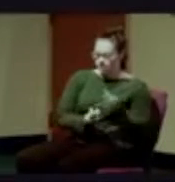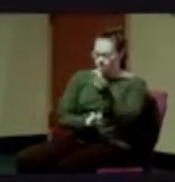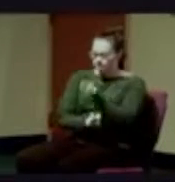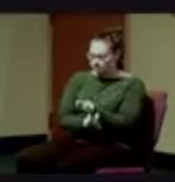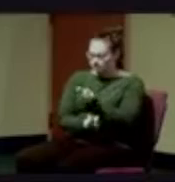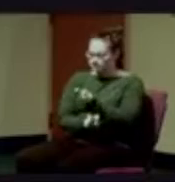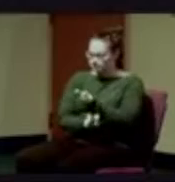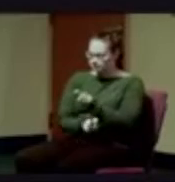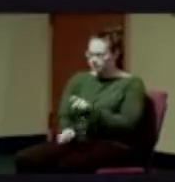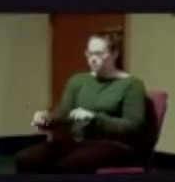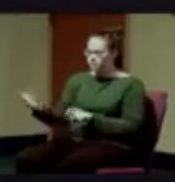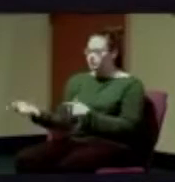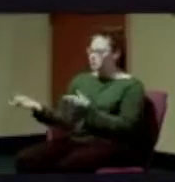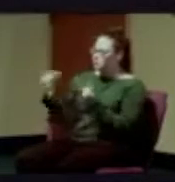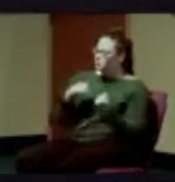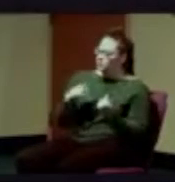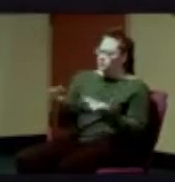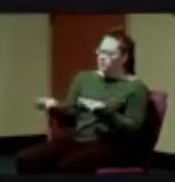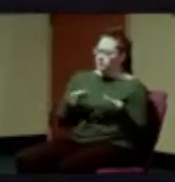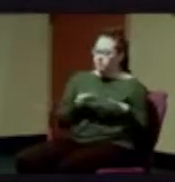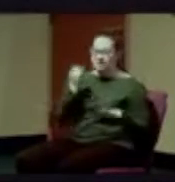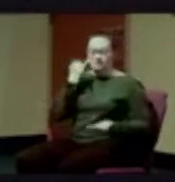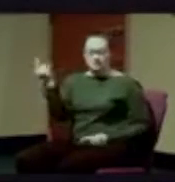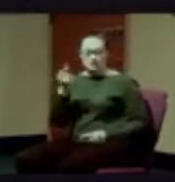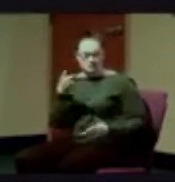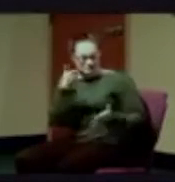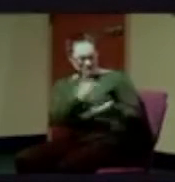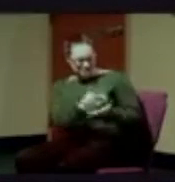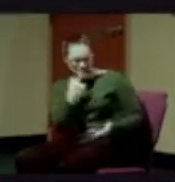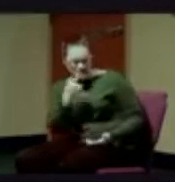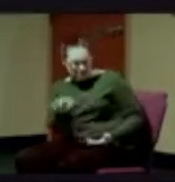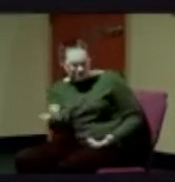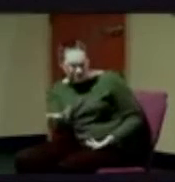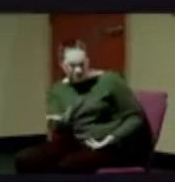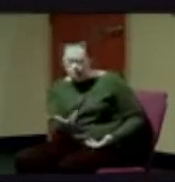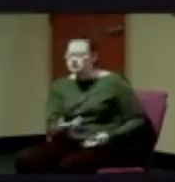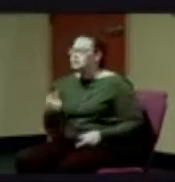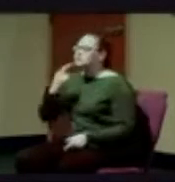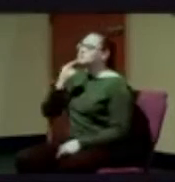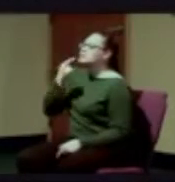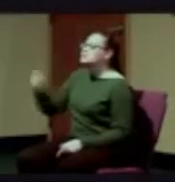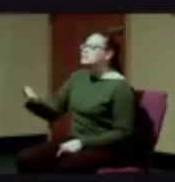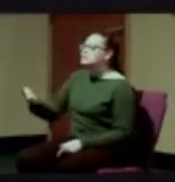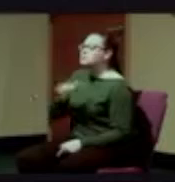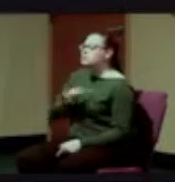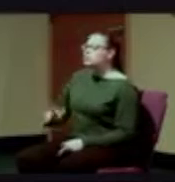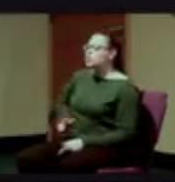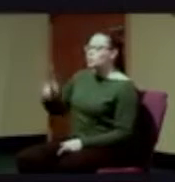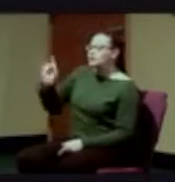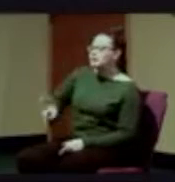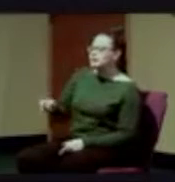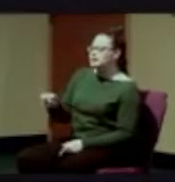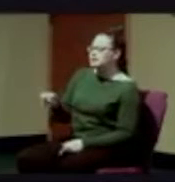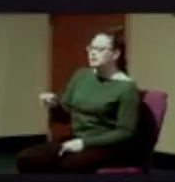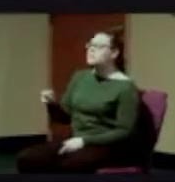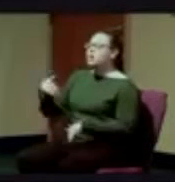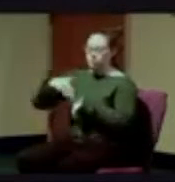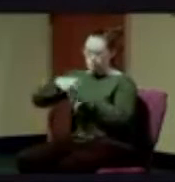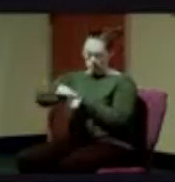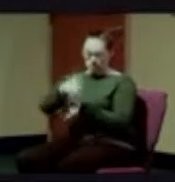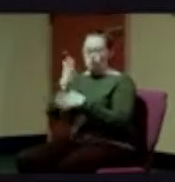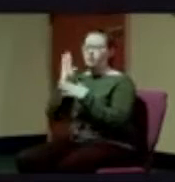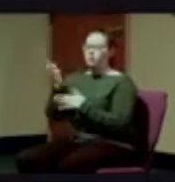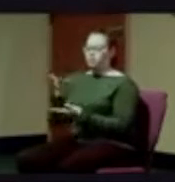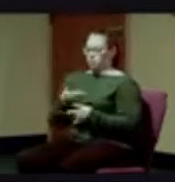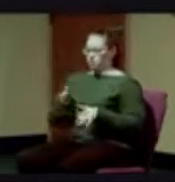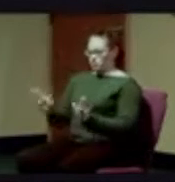If anyone says anything to you, tell him that the Lord needs them, and he will send them right away." This took place to fulfill